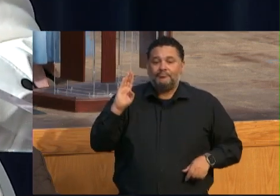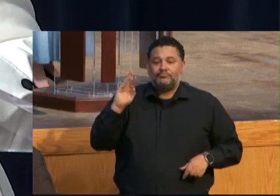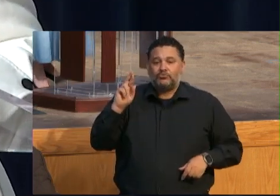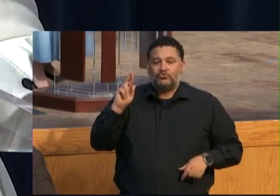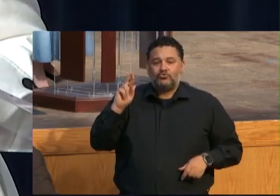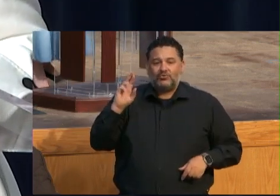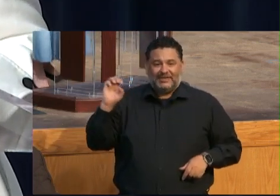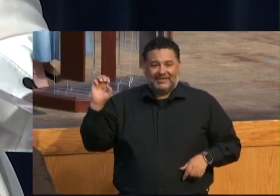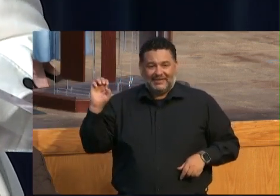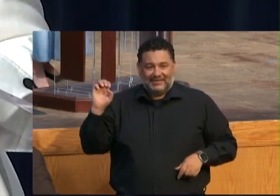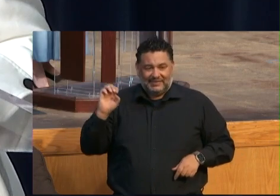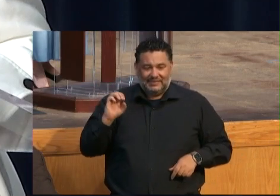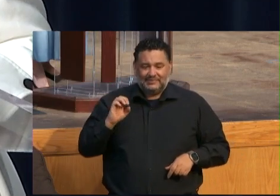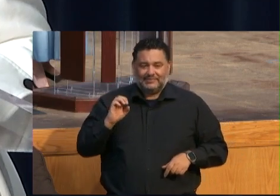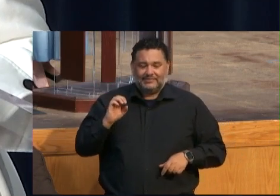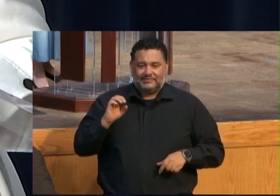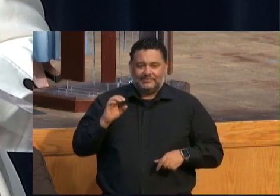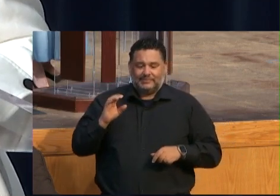something.